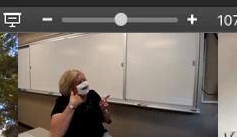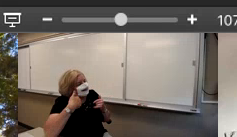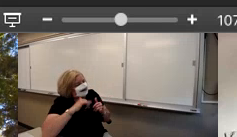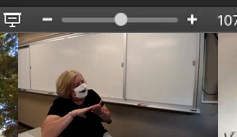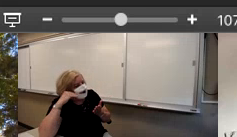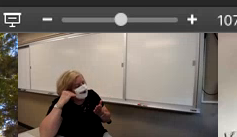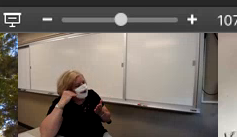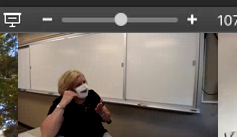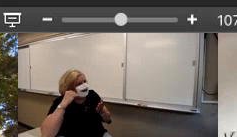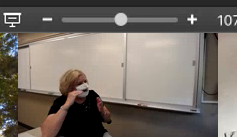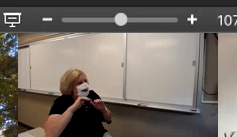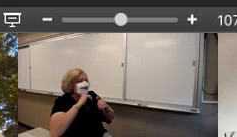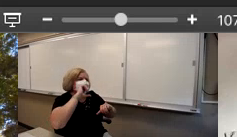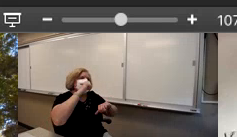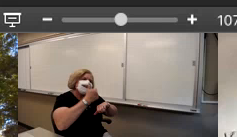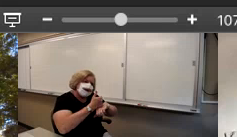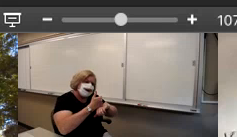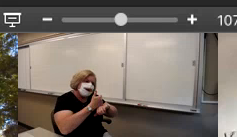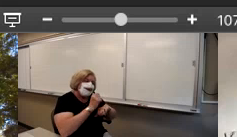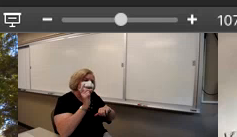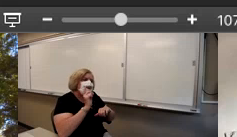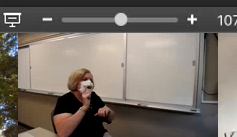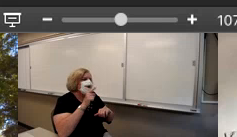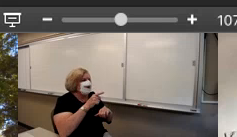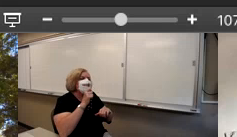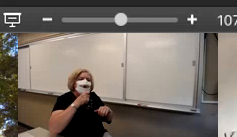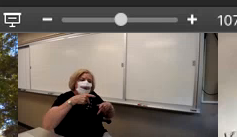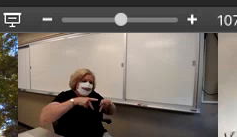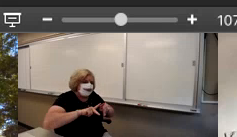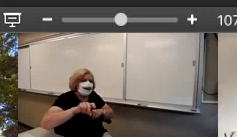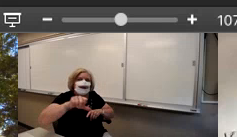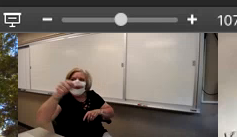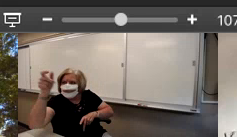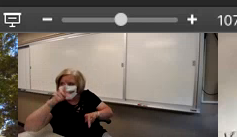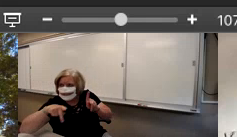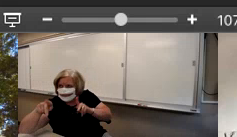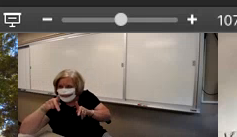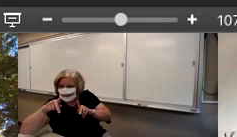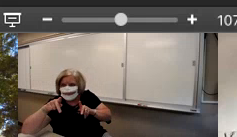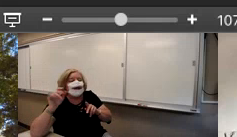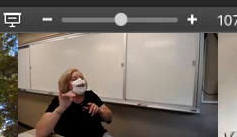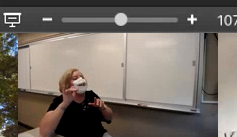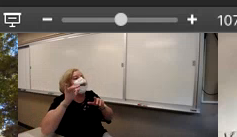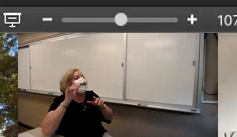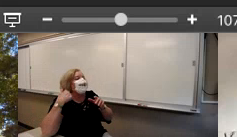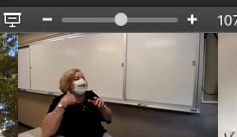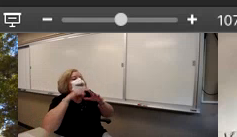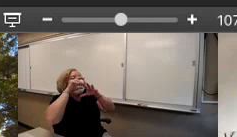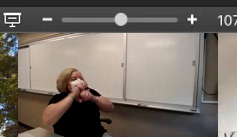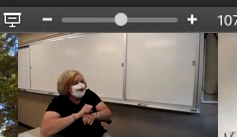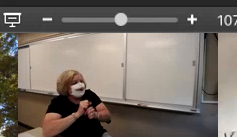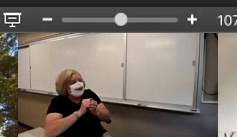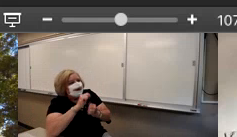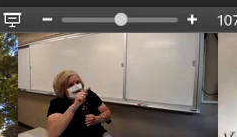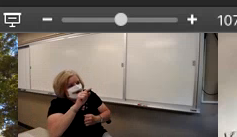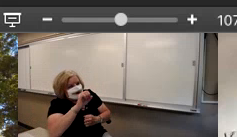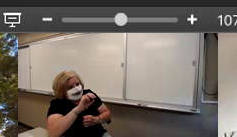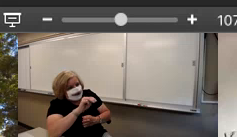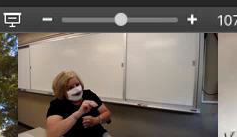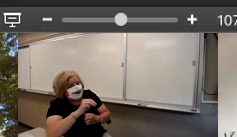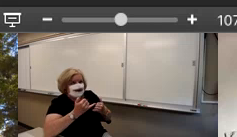ways to set it where you don't allow people like we're all used to in Zoom. Right. So right now, everybody has